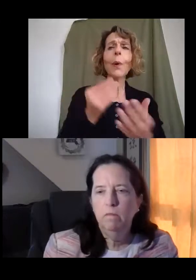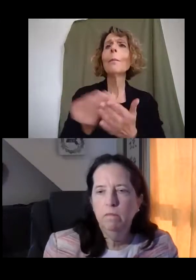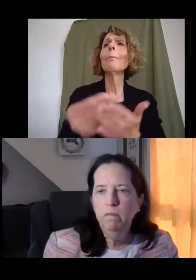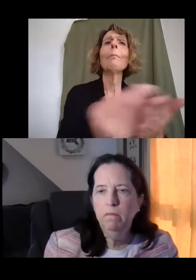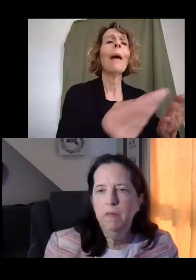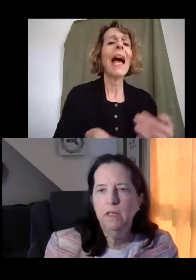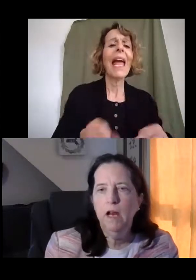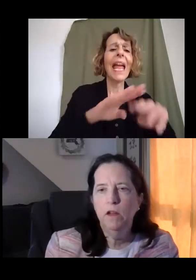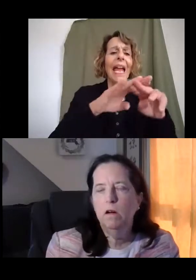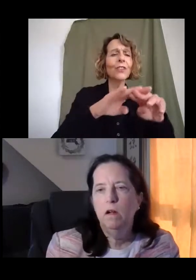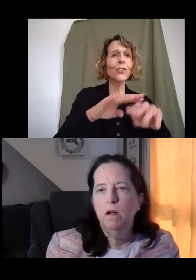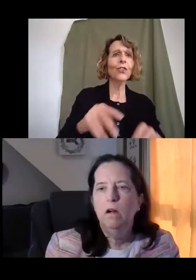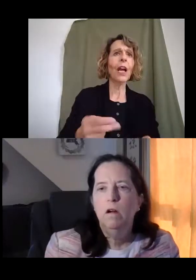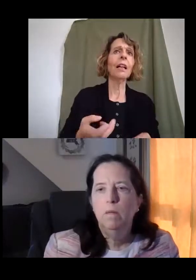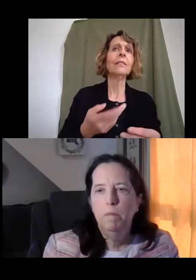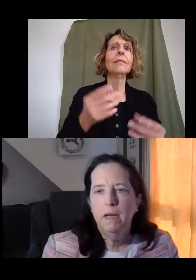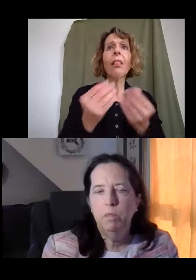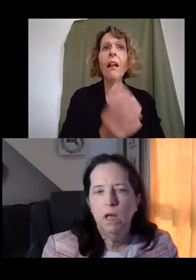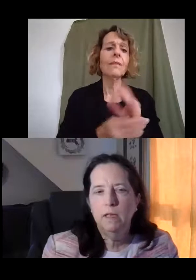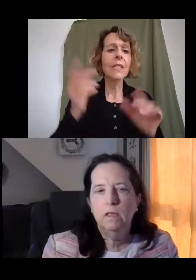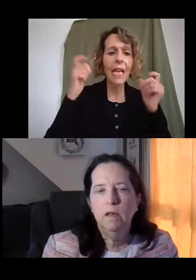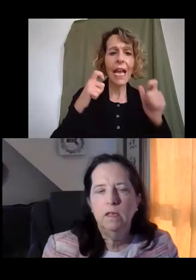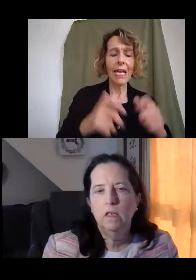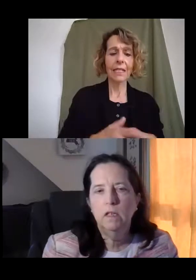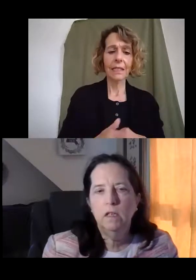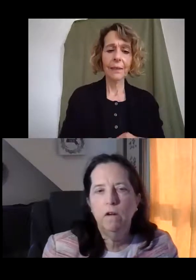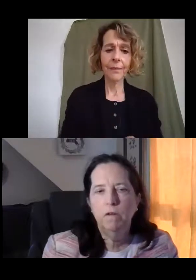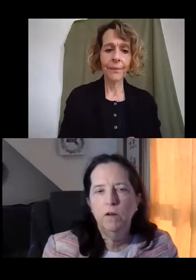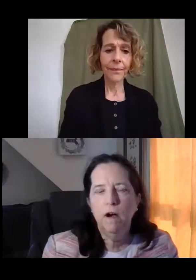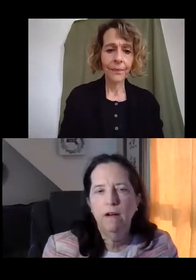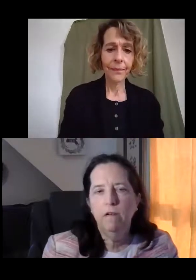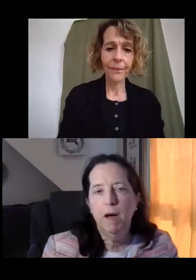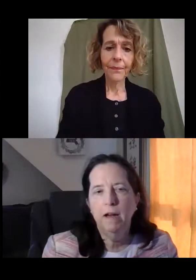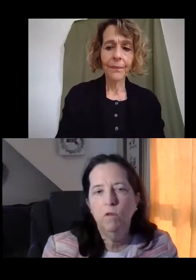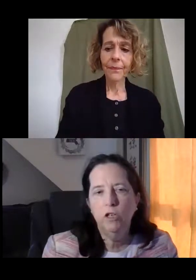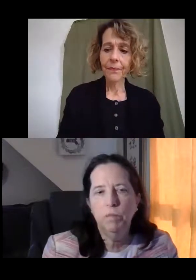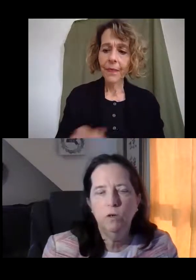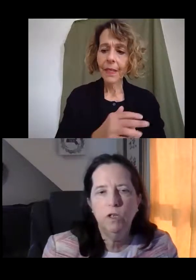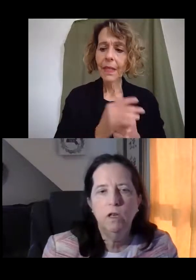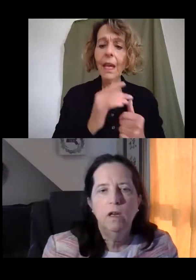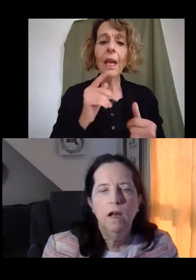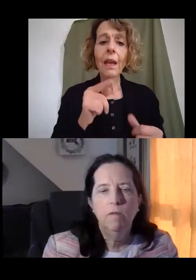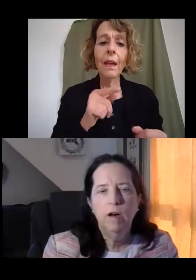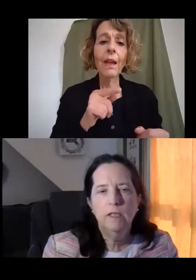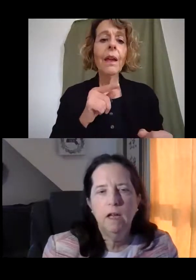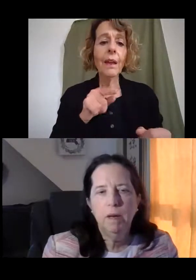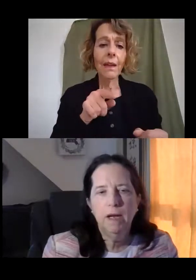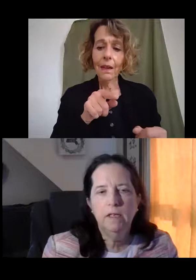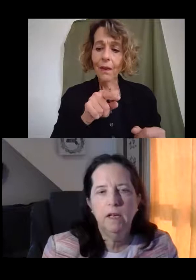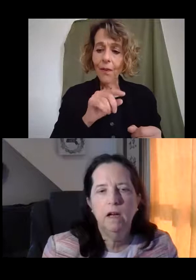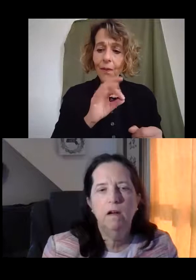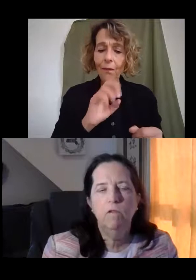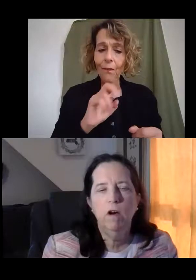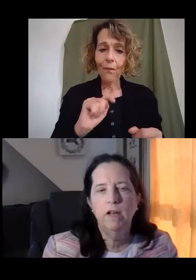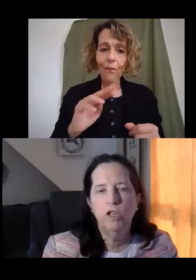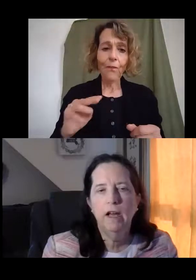Footwear is another big plus. This is a photograph of my winter boot. I'm wearing ski pants